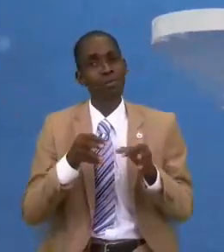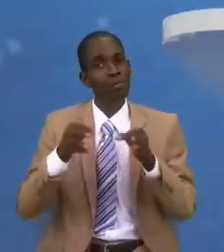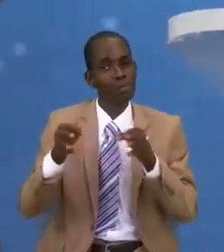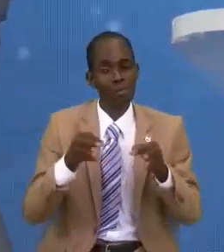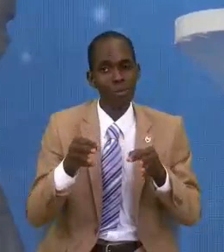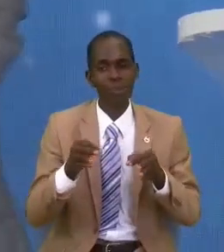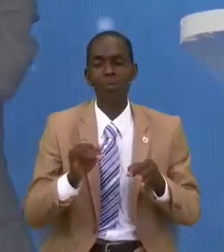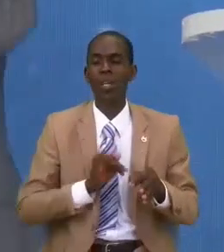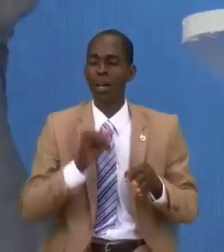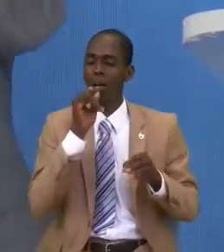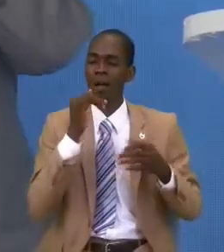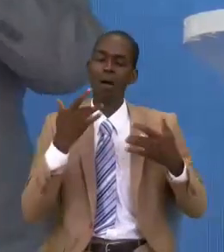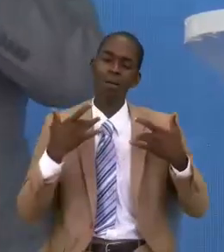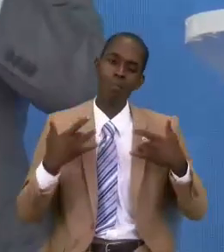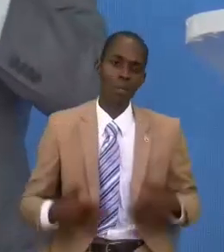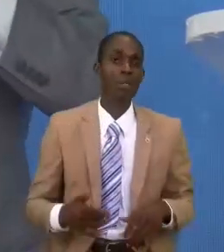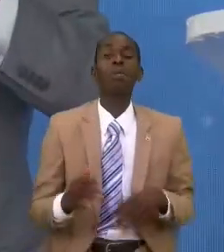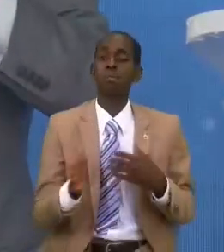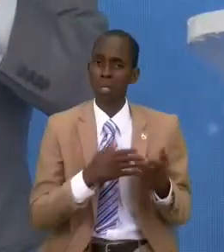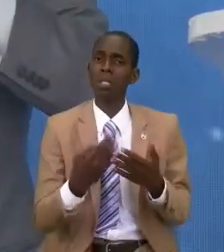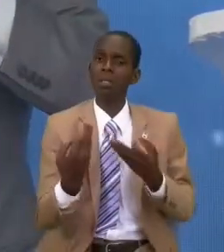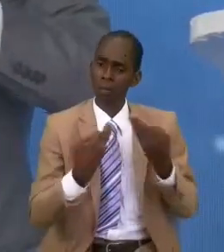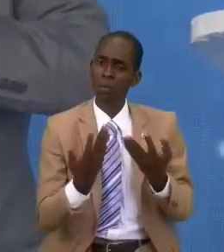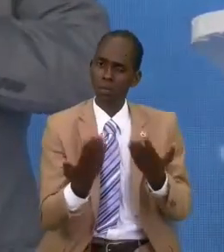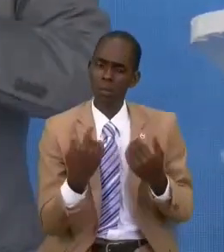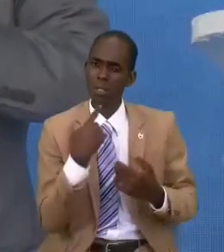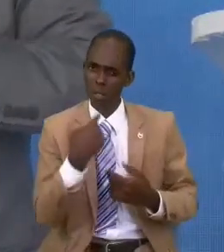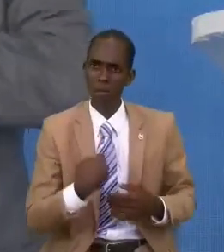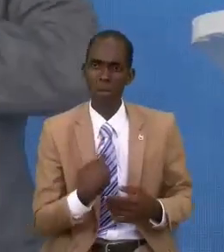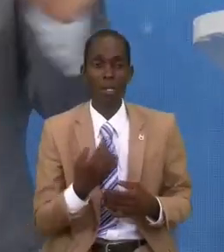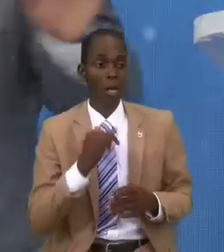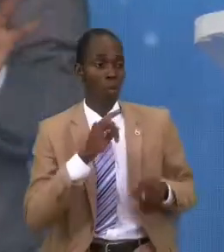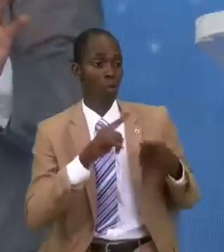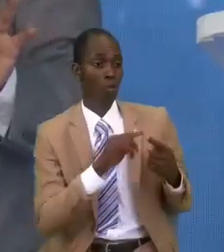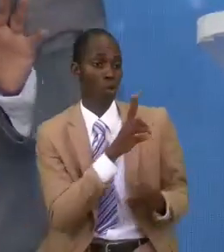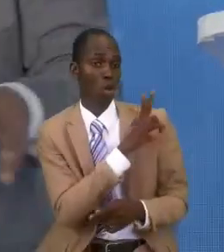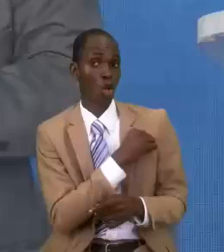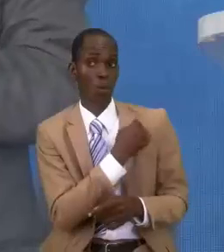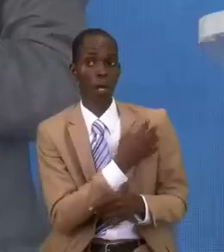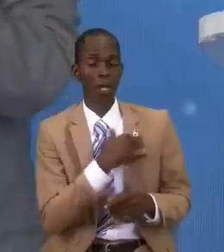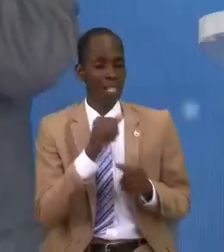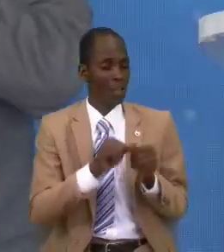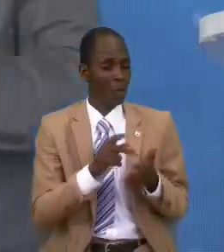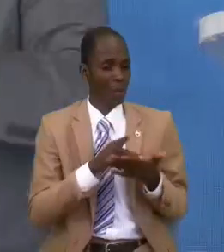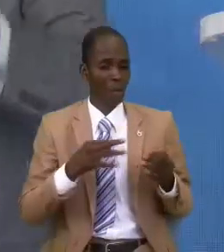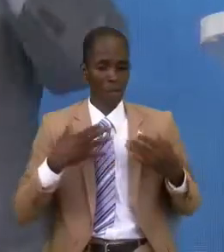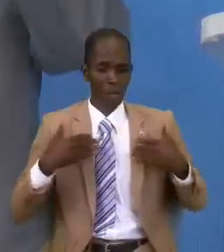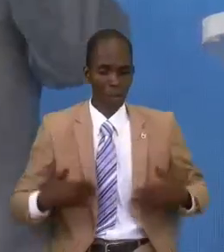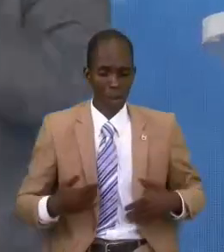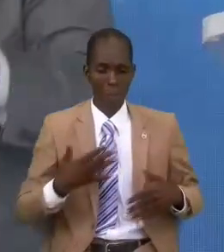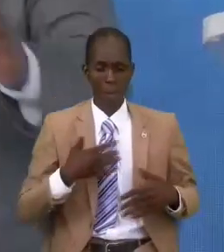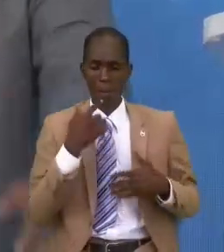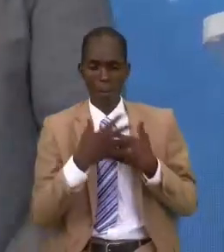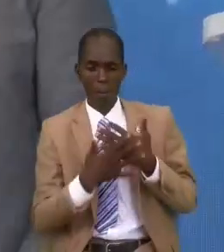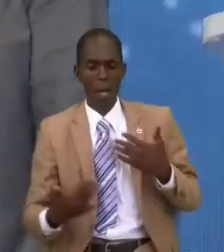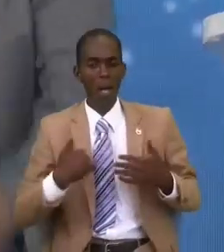I went to the hospital and every part of my body, my blood had been poisoned. There was no part of my